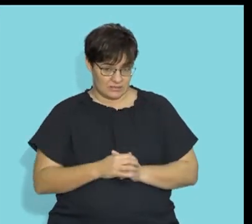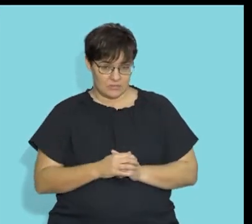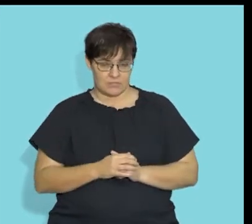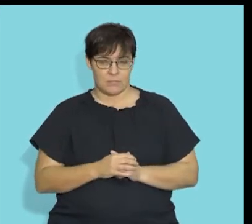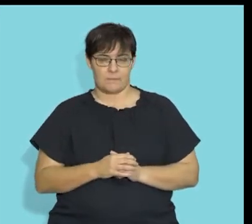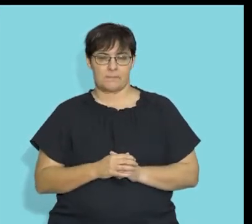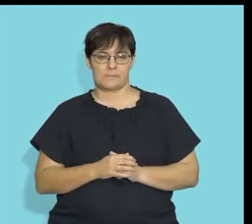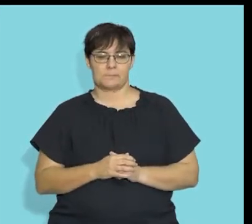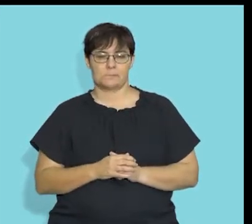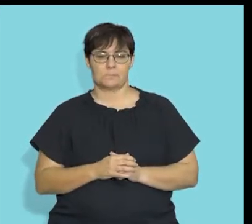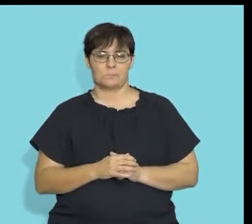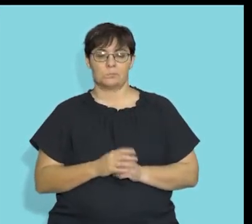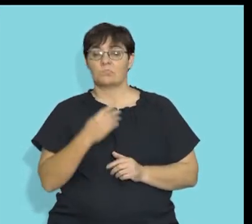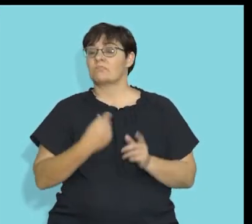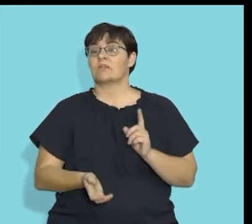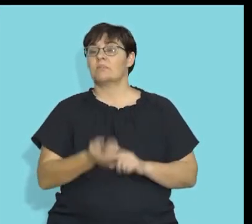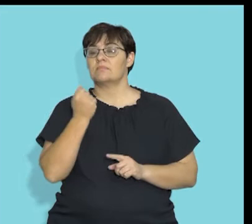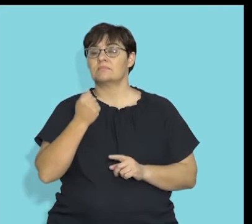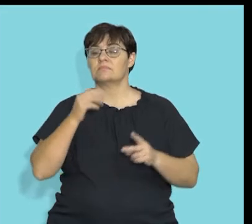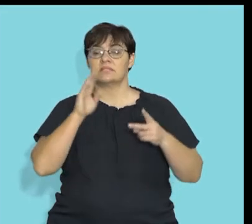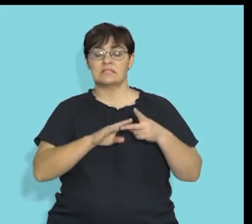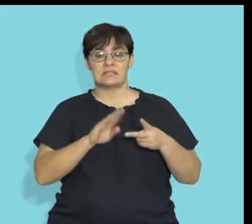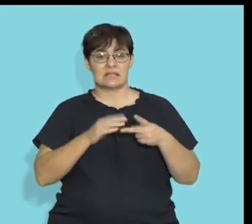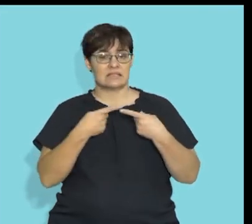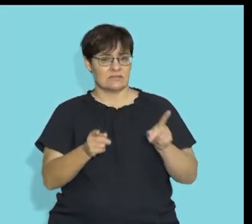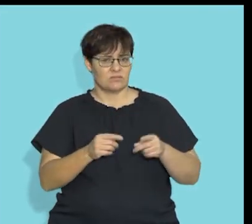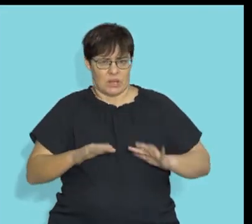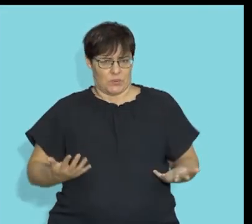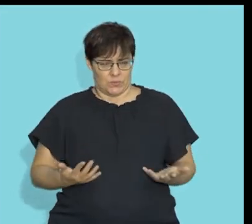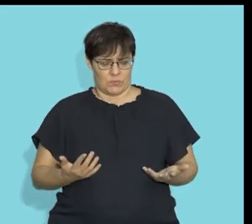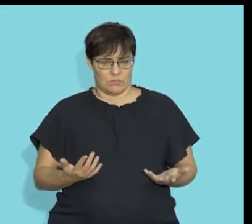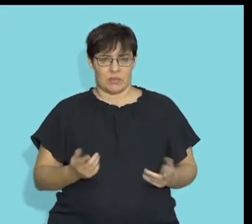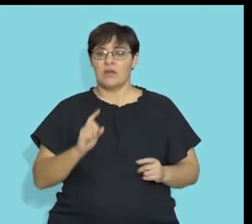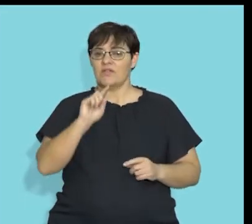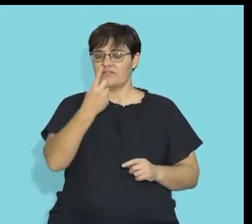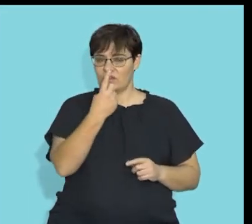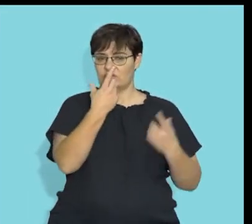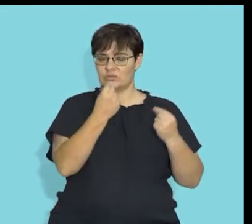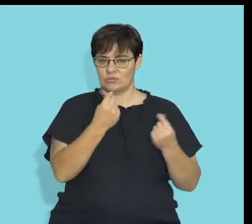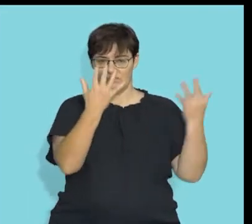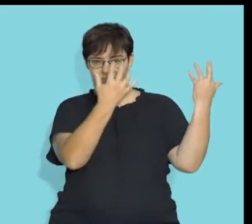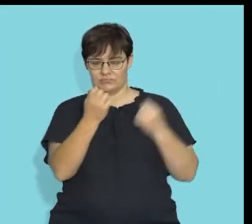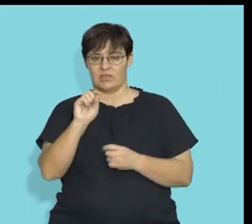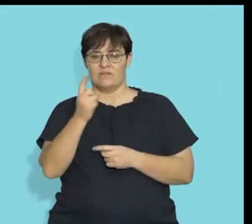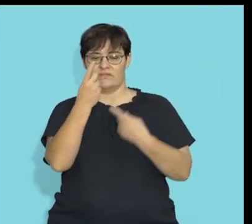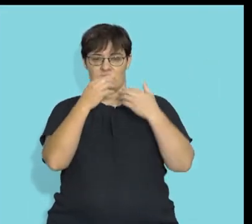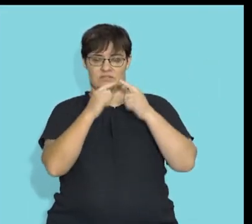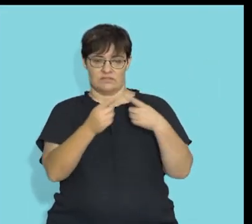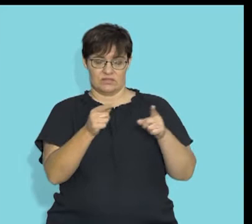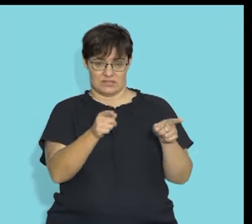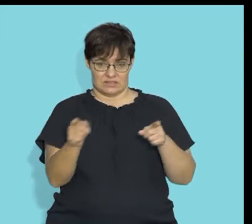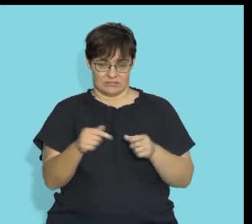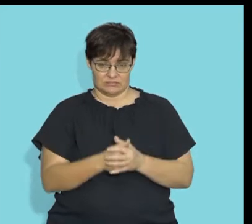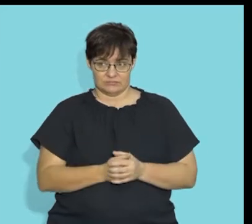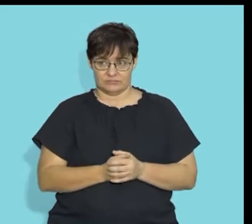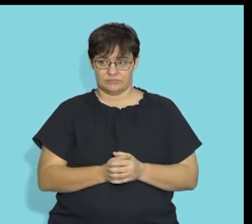the sequence. But in order to get my constant second difference, I actually have to first work out what